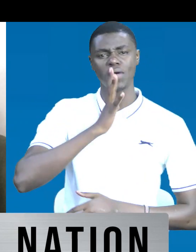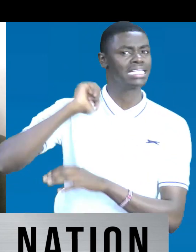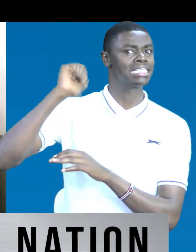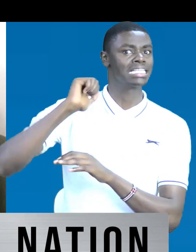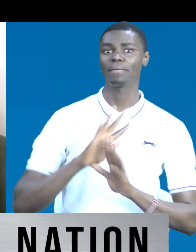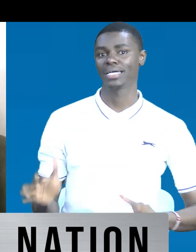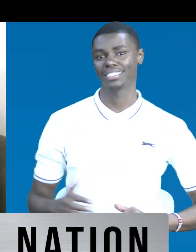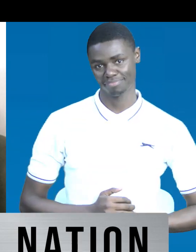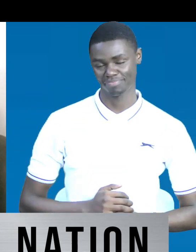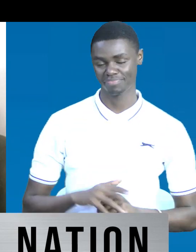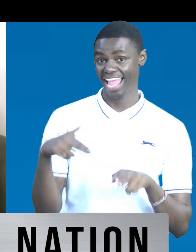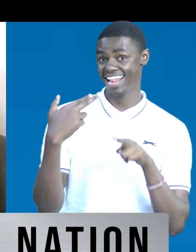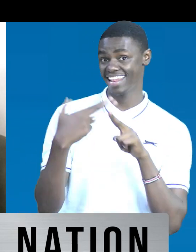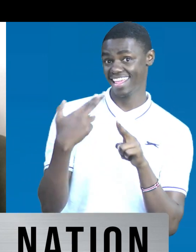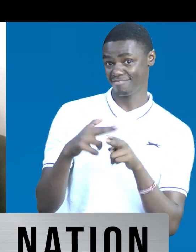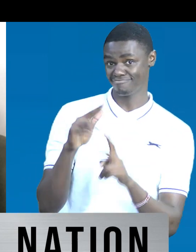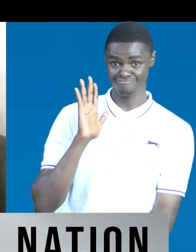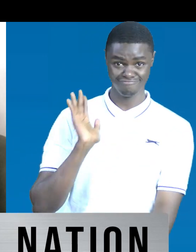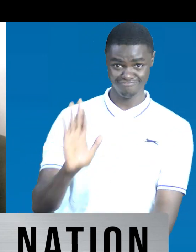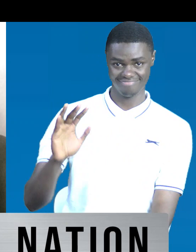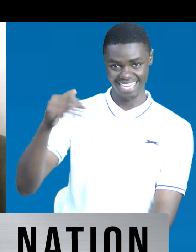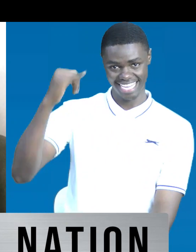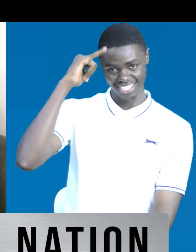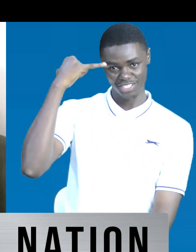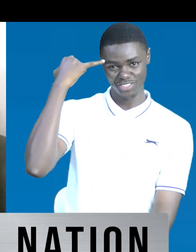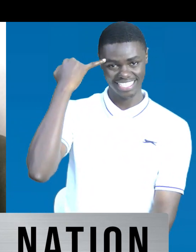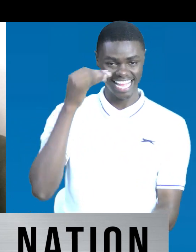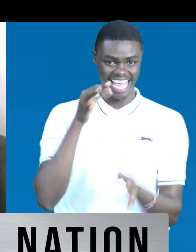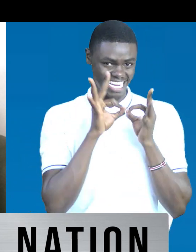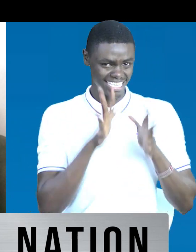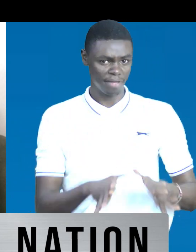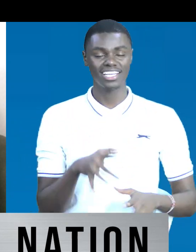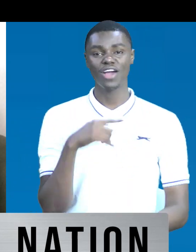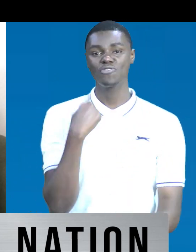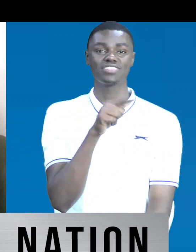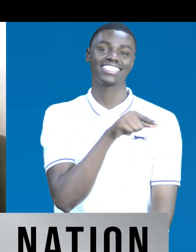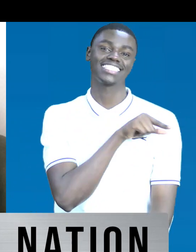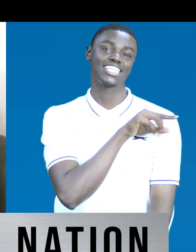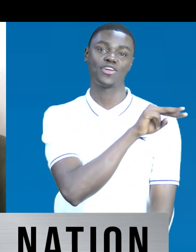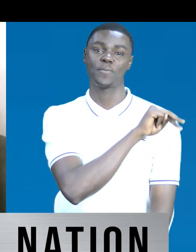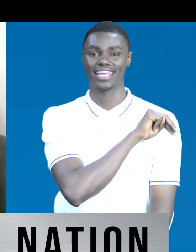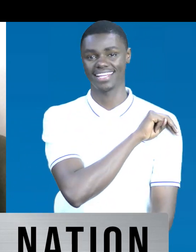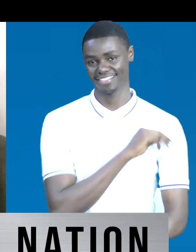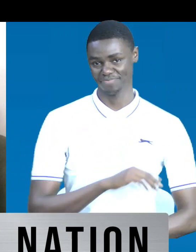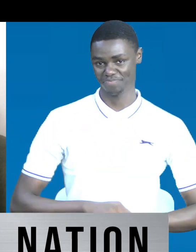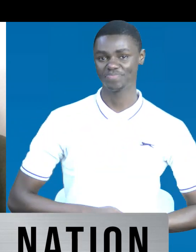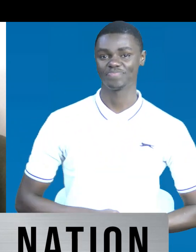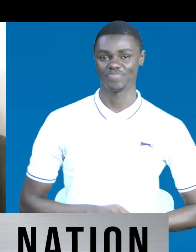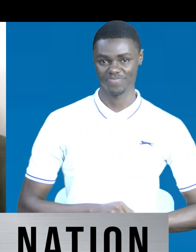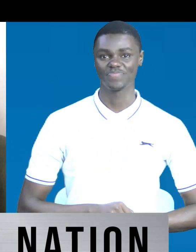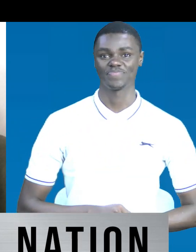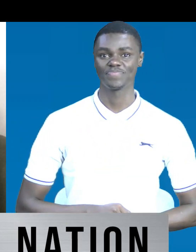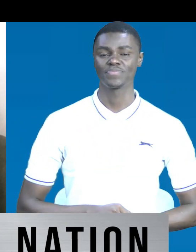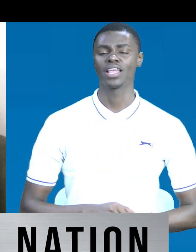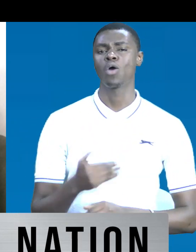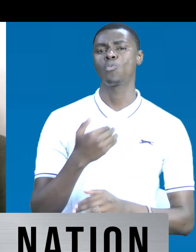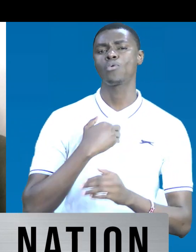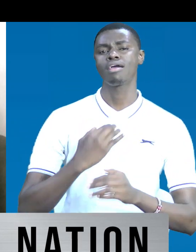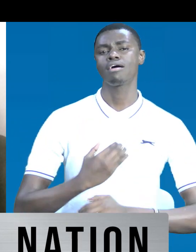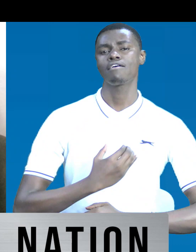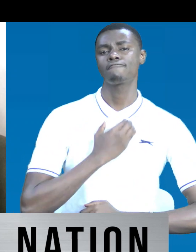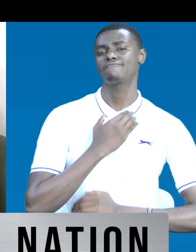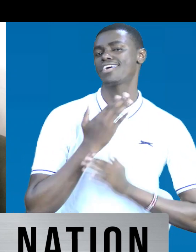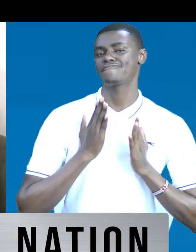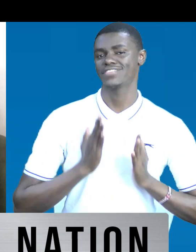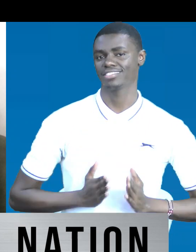siasa. My name is Jonah Simba and my sign language interpreter is Gideon Maina. Tuko na mgeni.